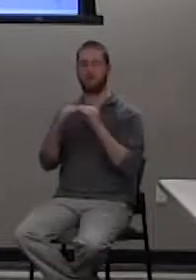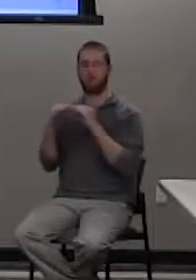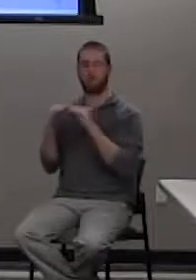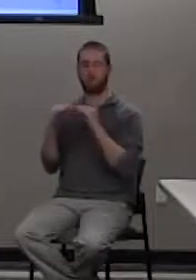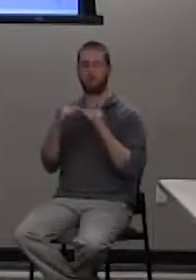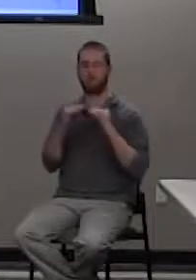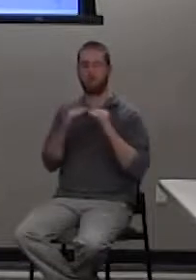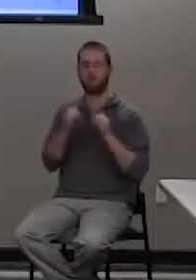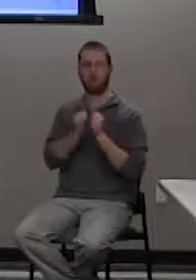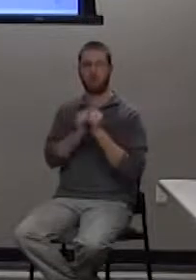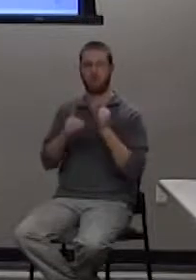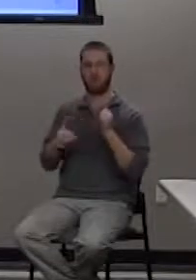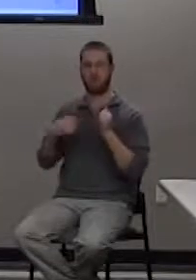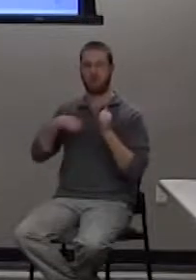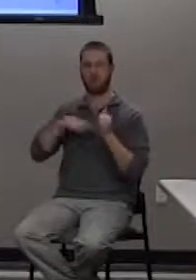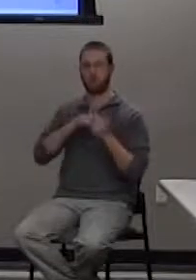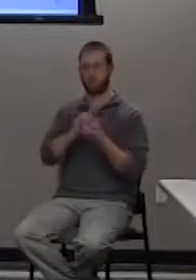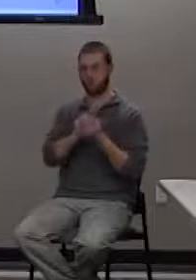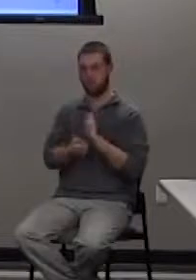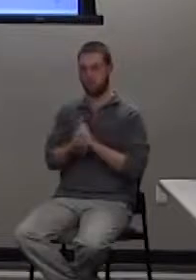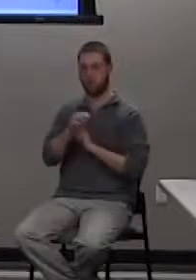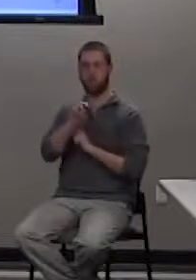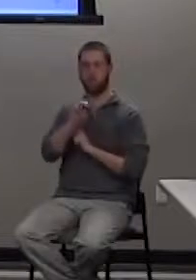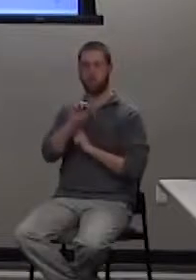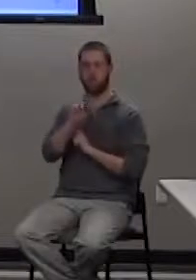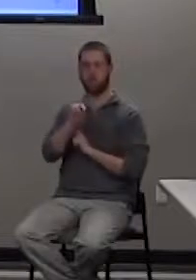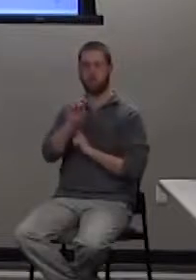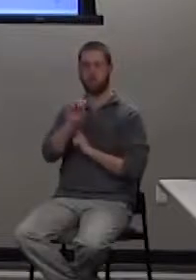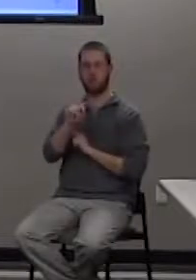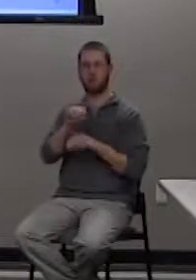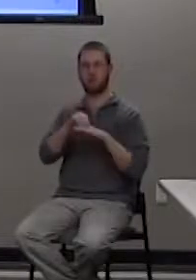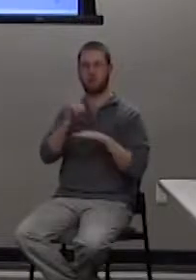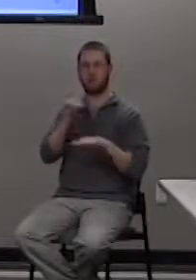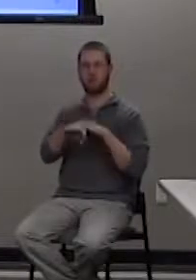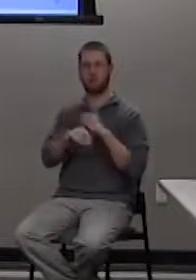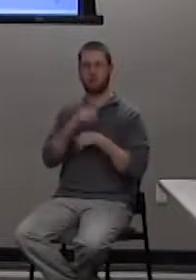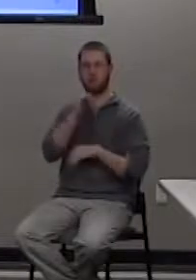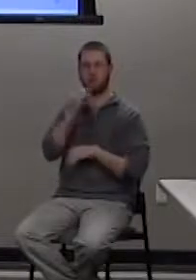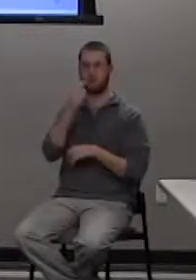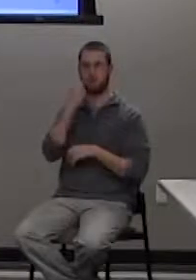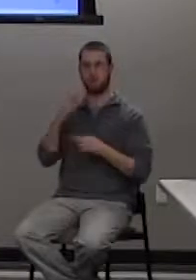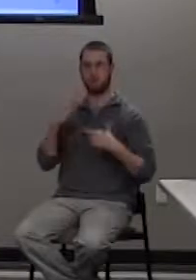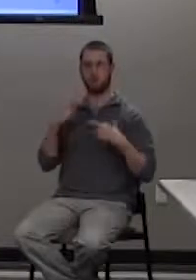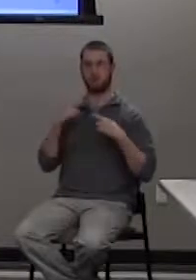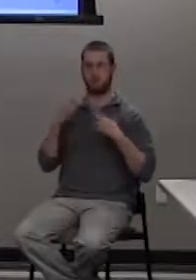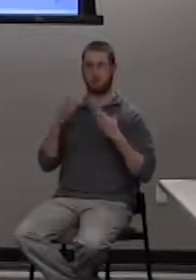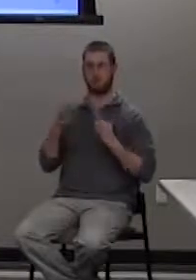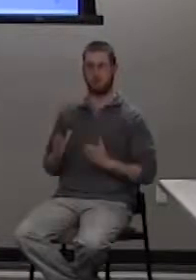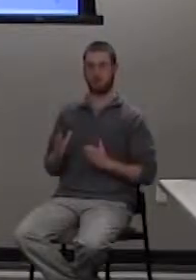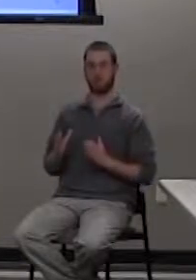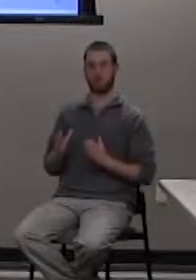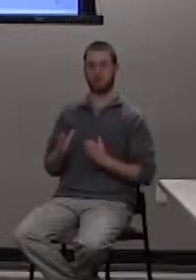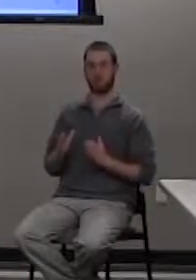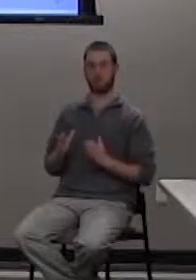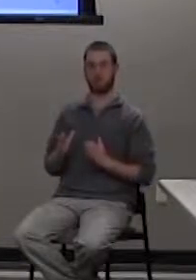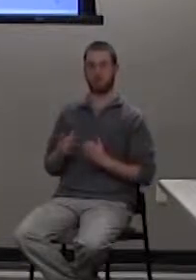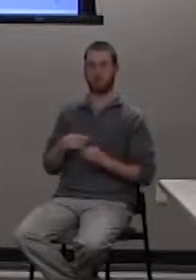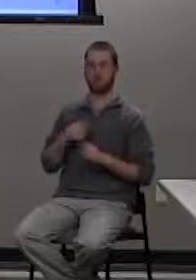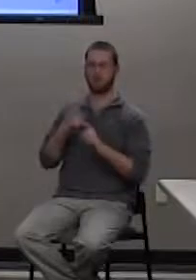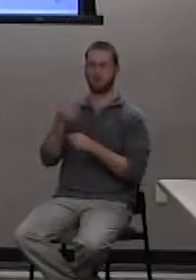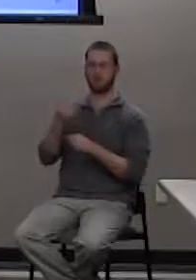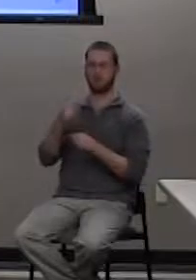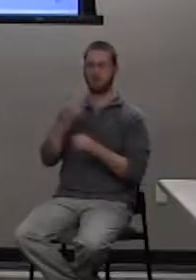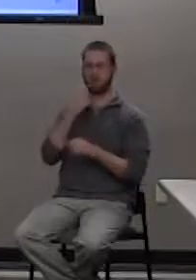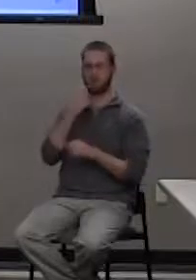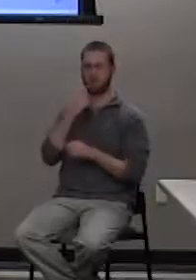us influencing the market, I don't see, other than retirees, to the point I think someone made